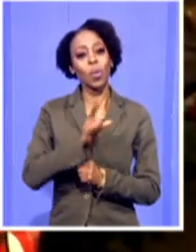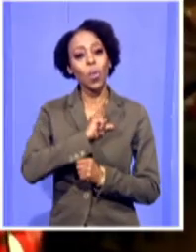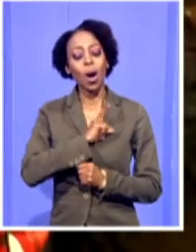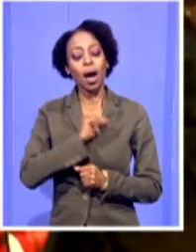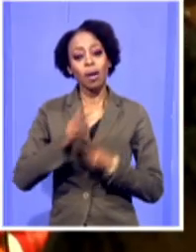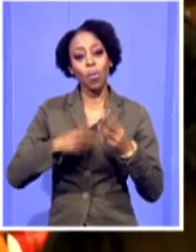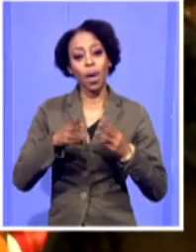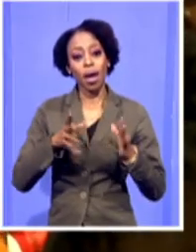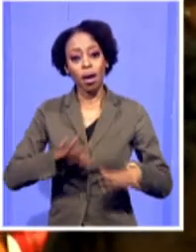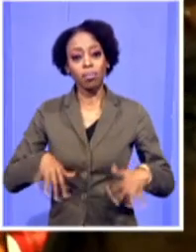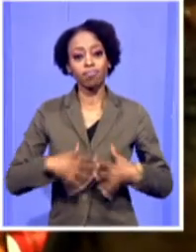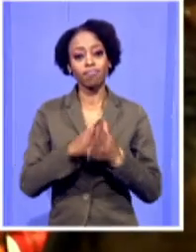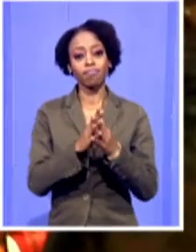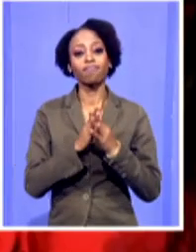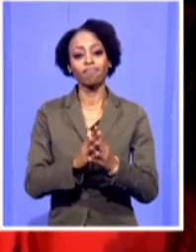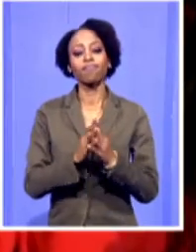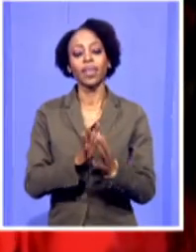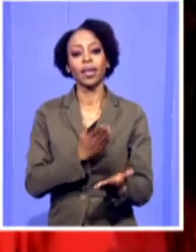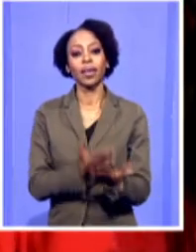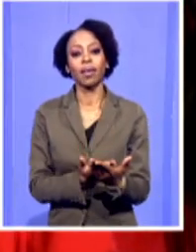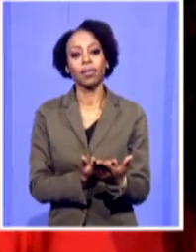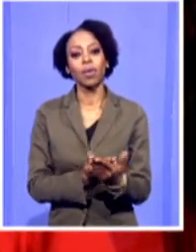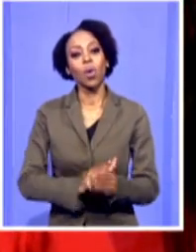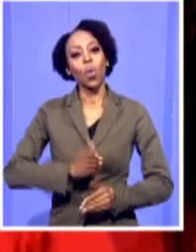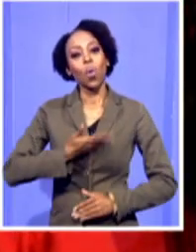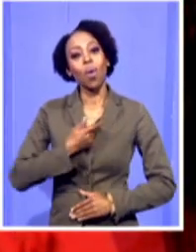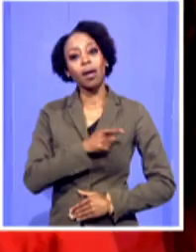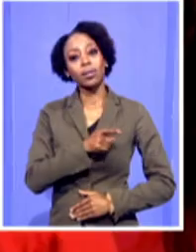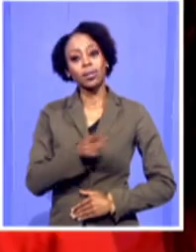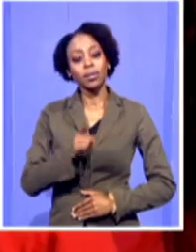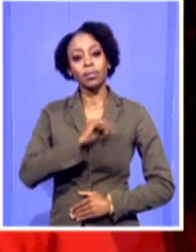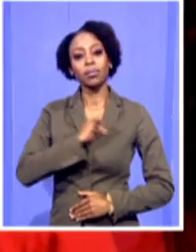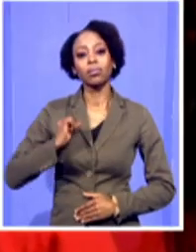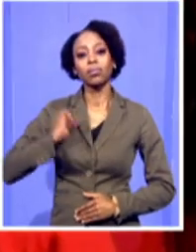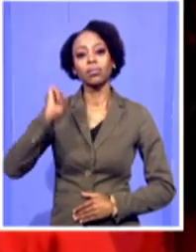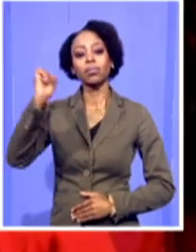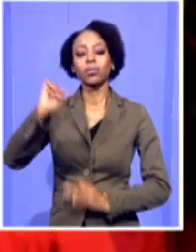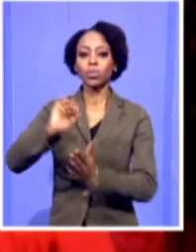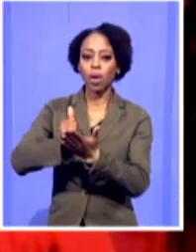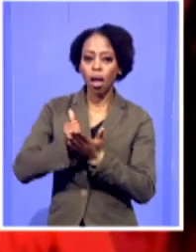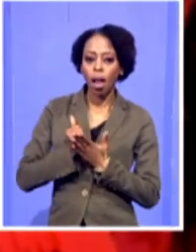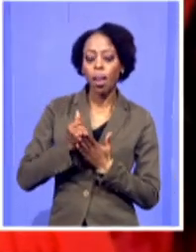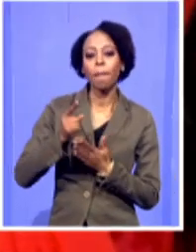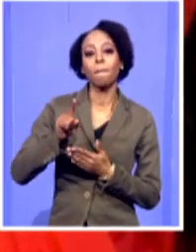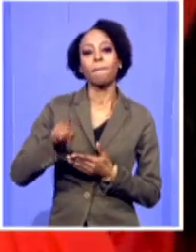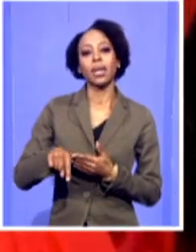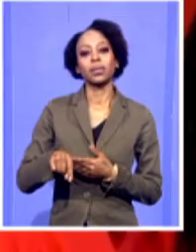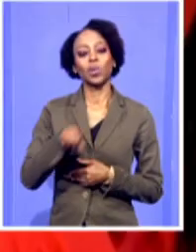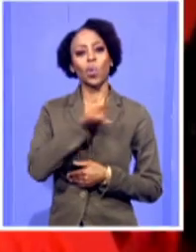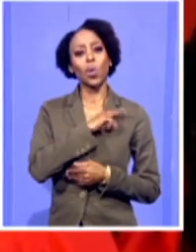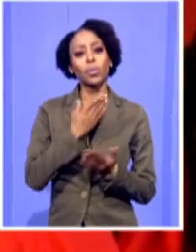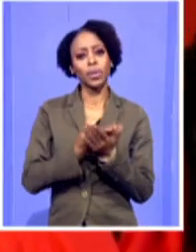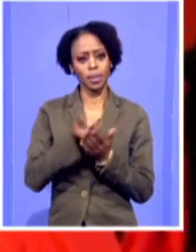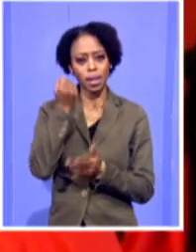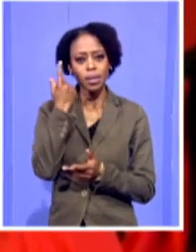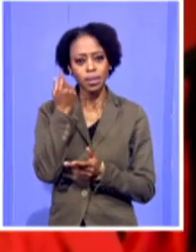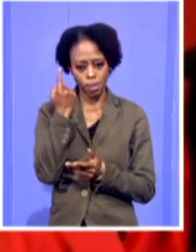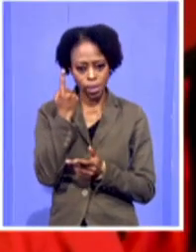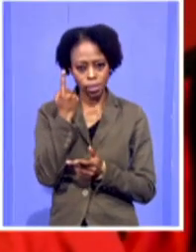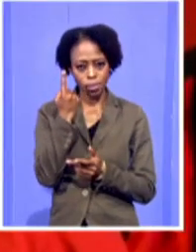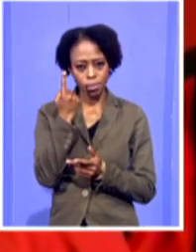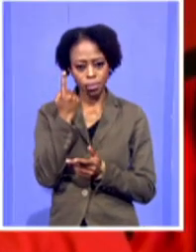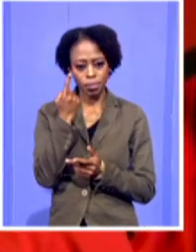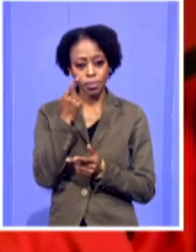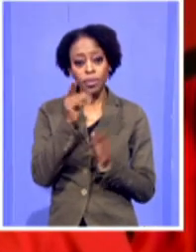workers. We want this Congress to help us in understanding how will